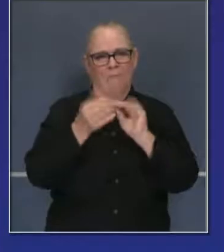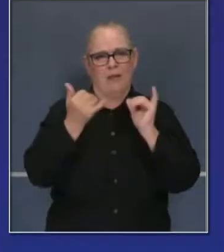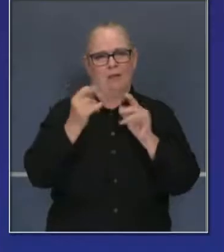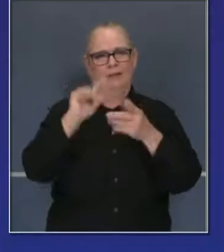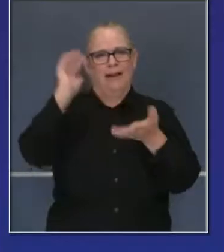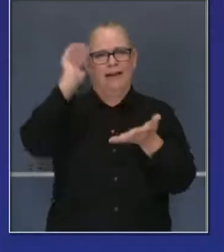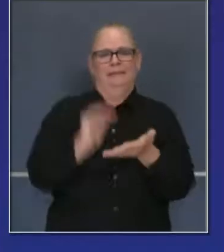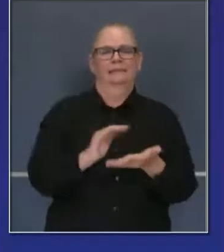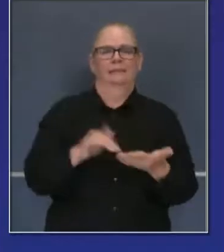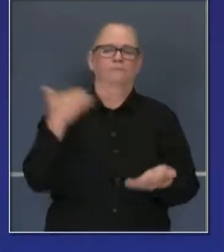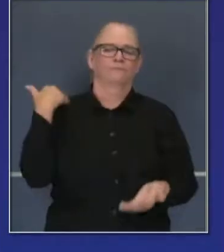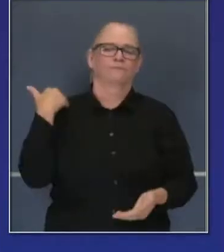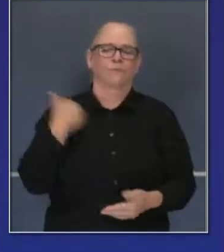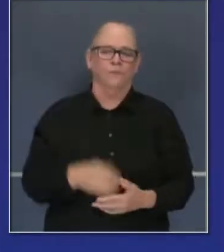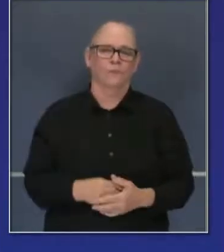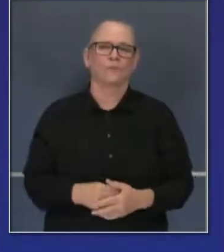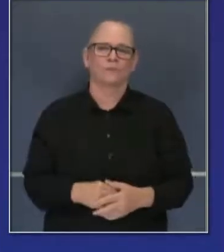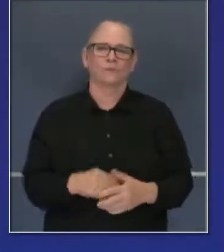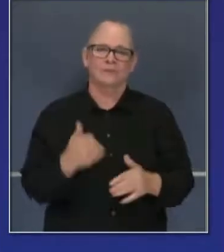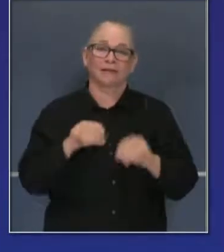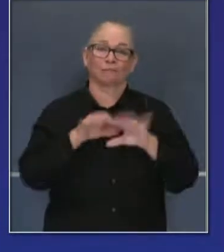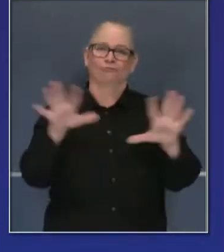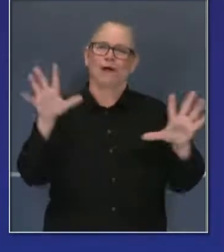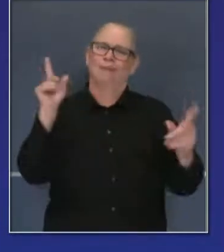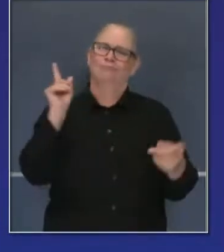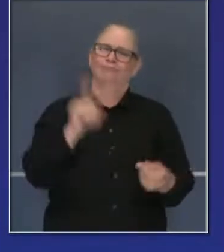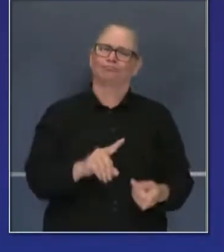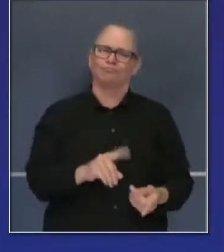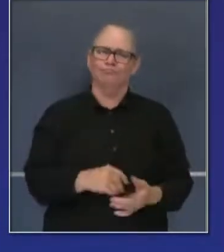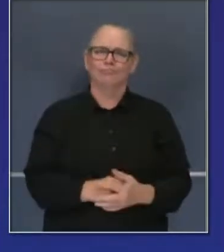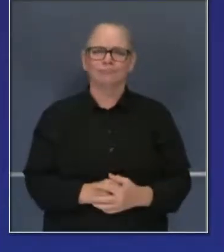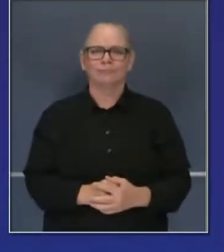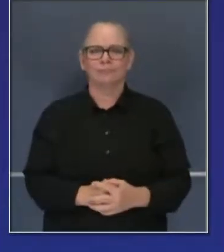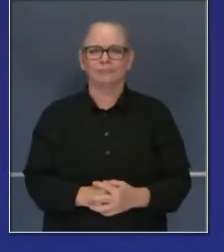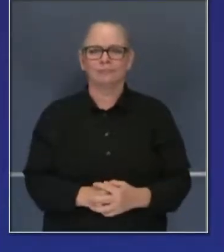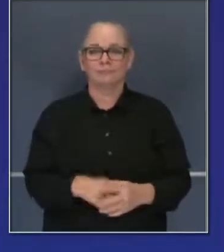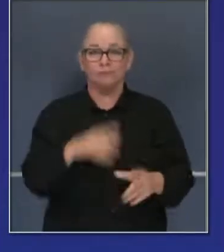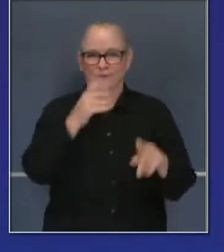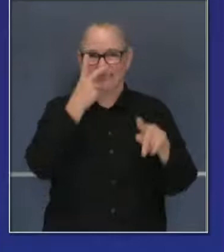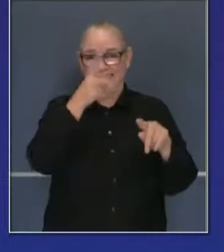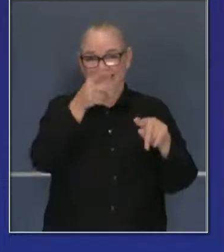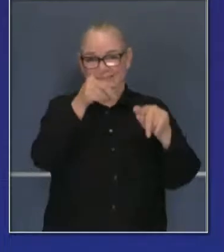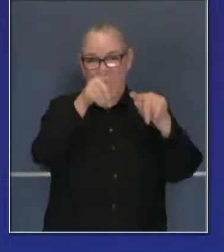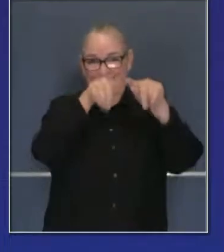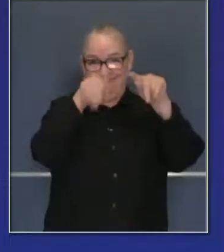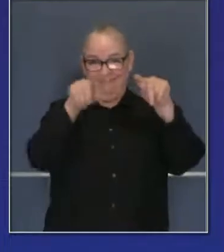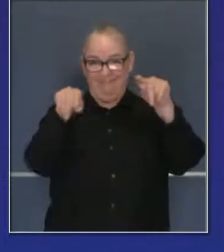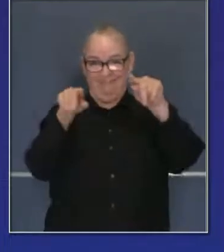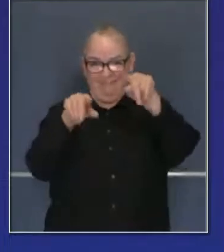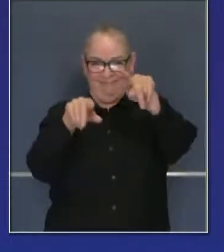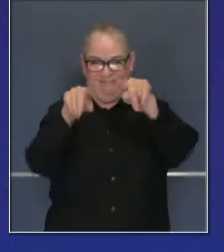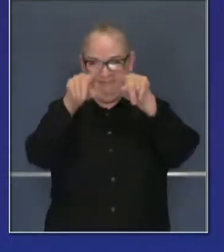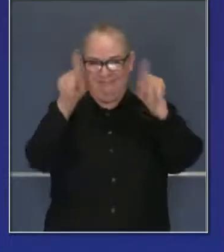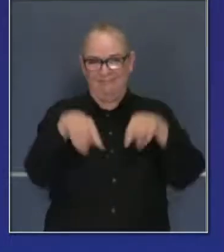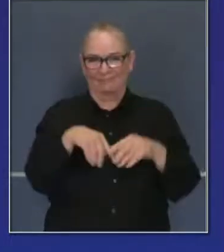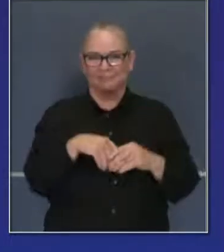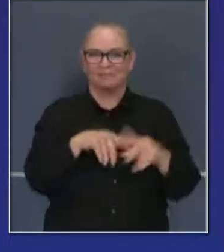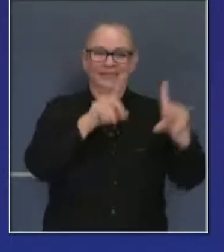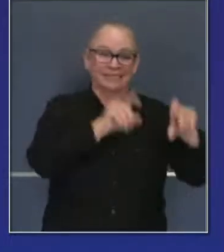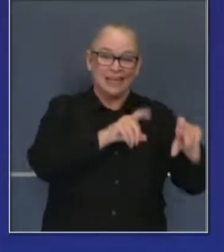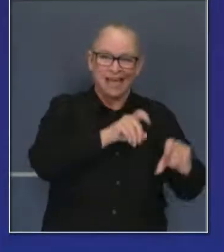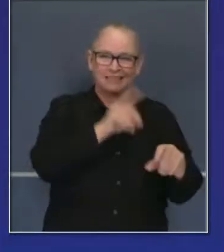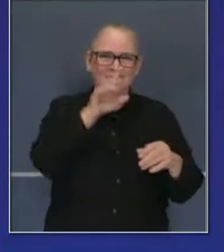rate of COVID-19. You can see that specifically on the positivity rate chart, which many of you are very familiar